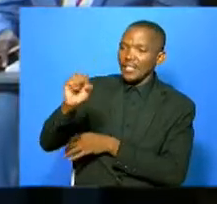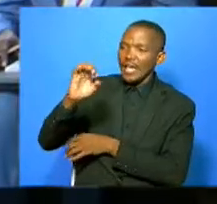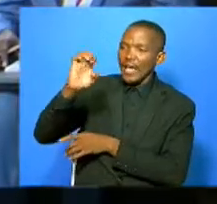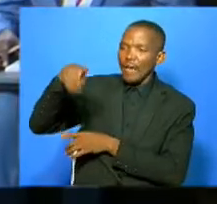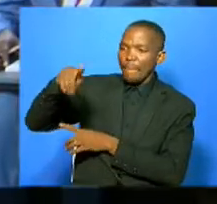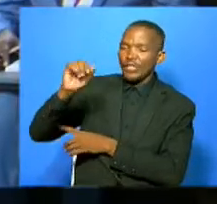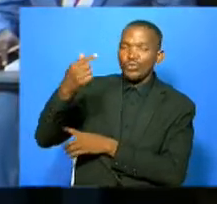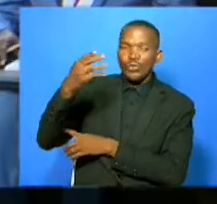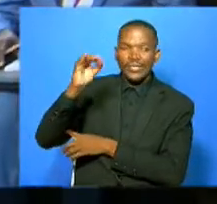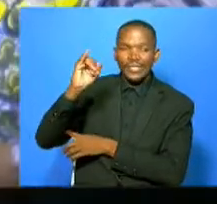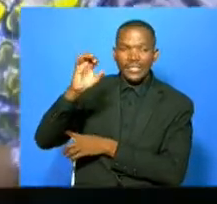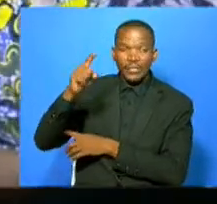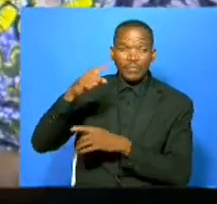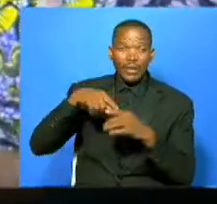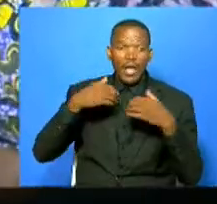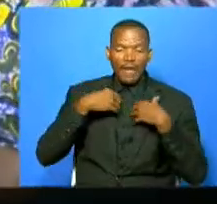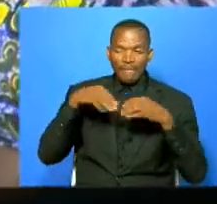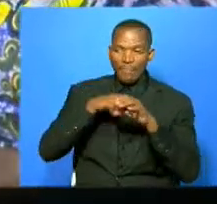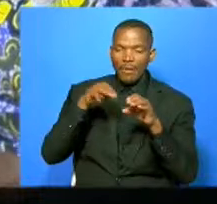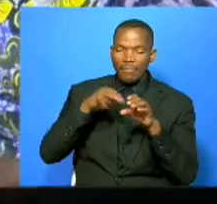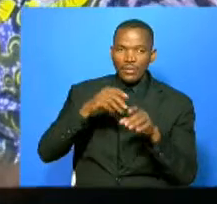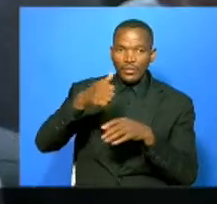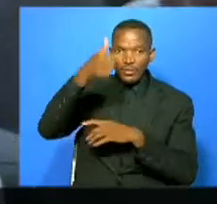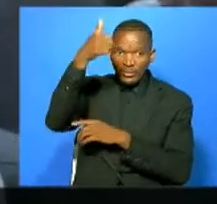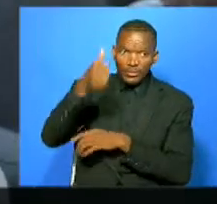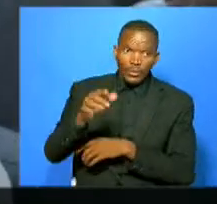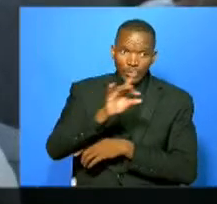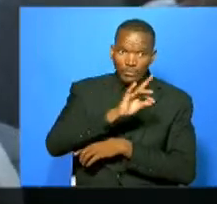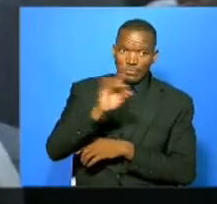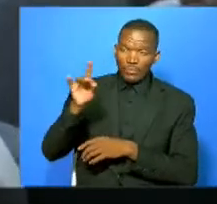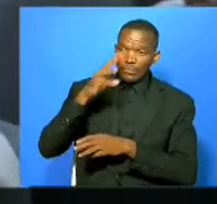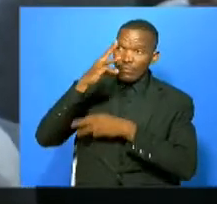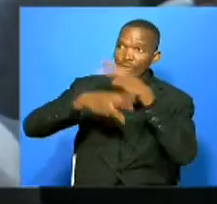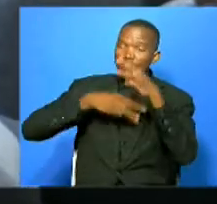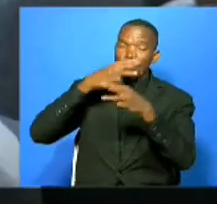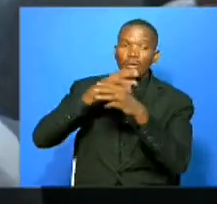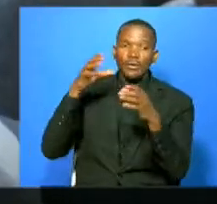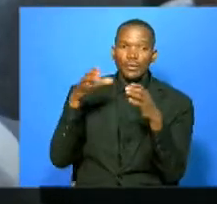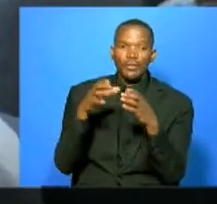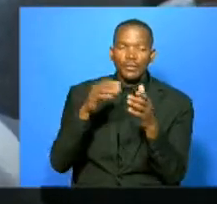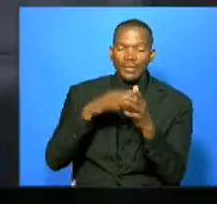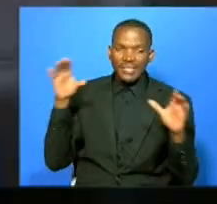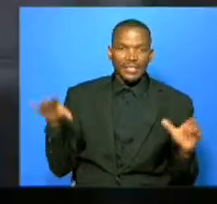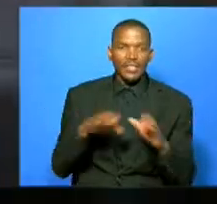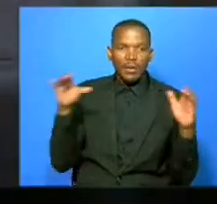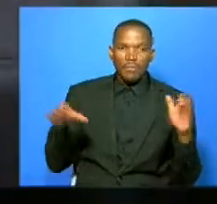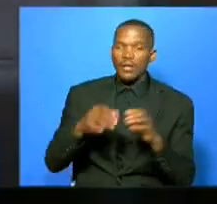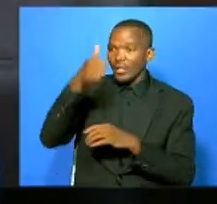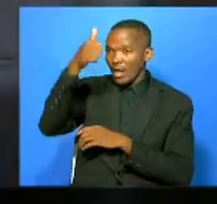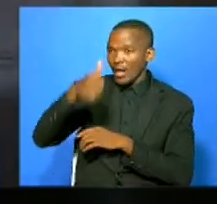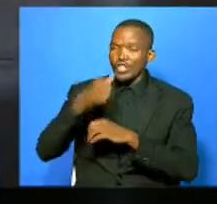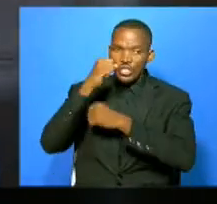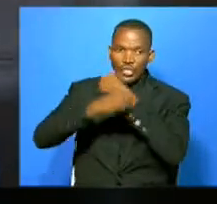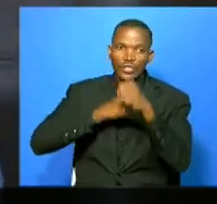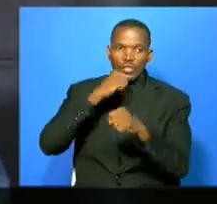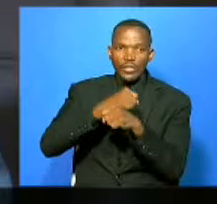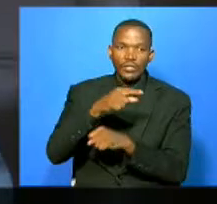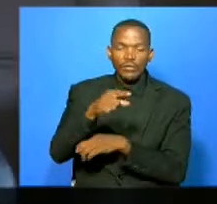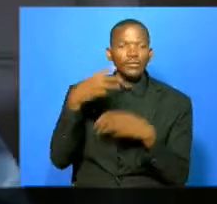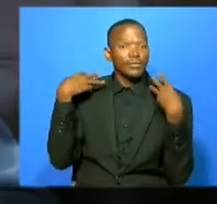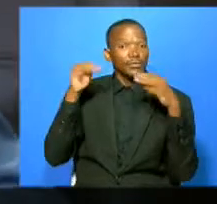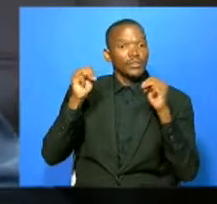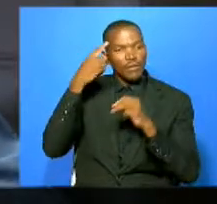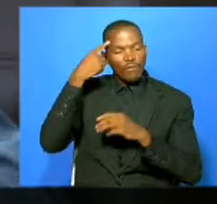setse le na le maloko a le 180 lefatshe ka bophara ba ba ipelela dingwaga di lekgolo maabane. Tona wa lephata